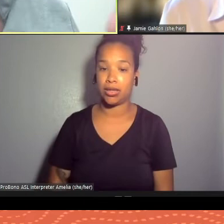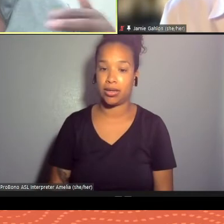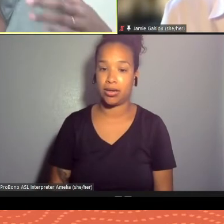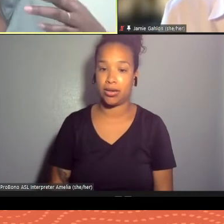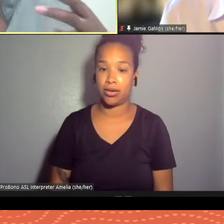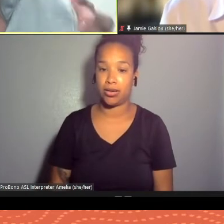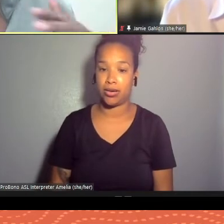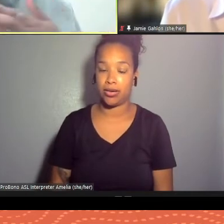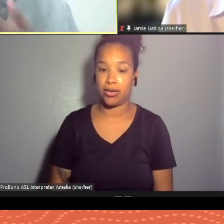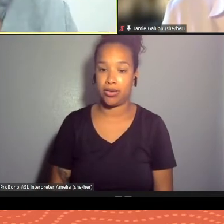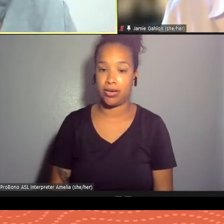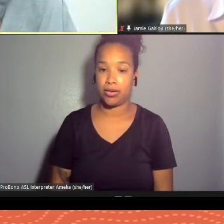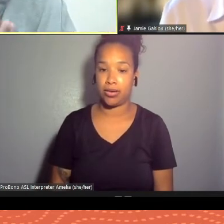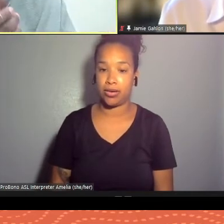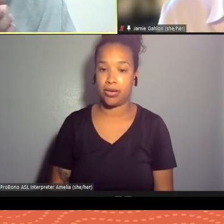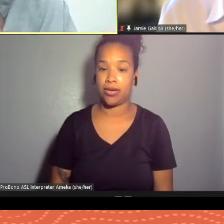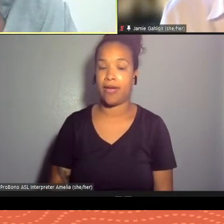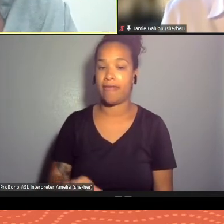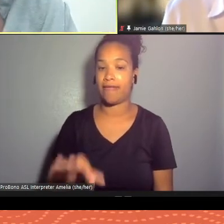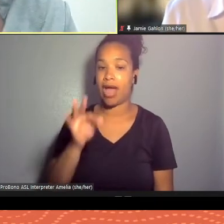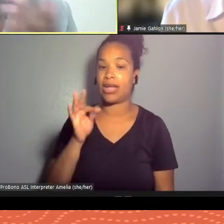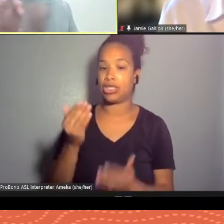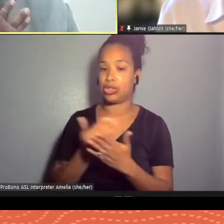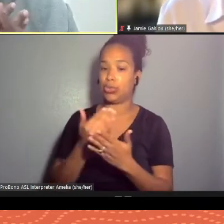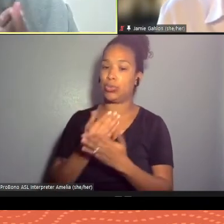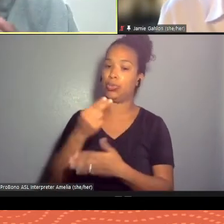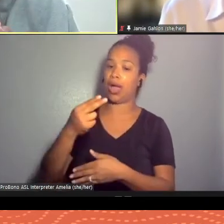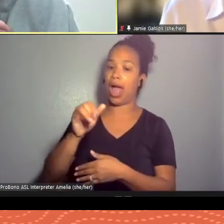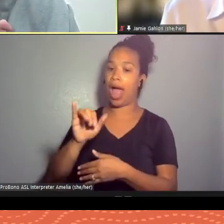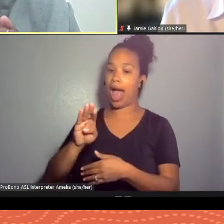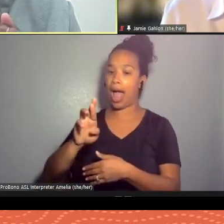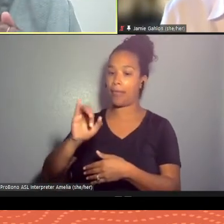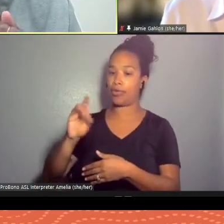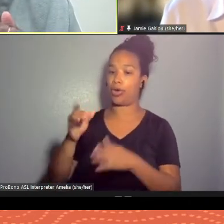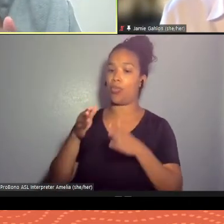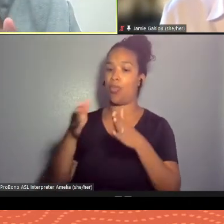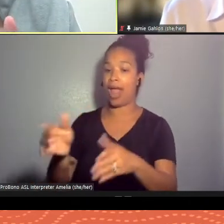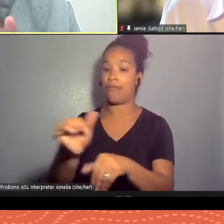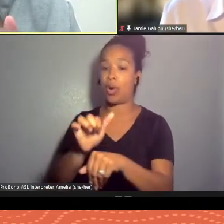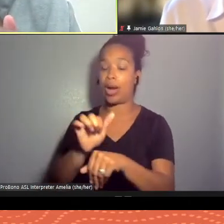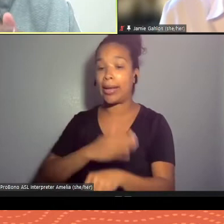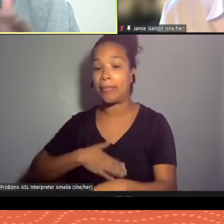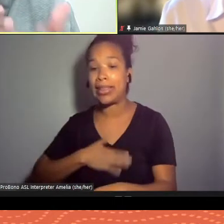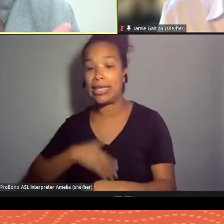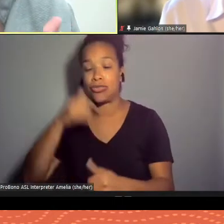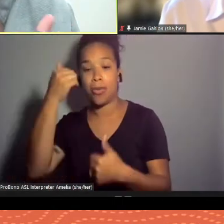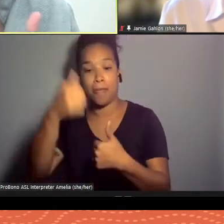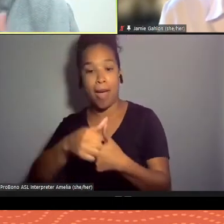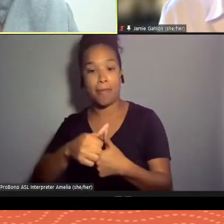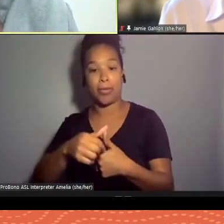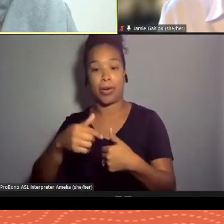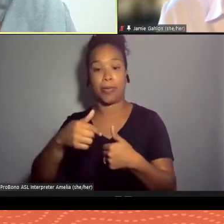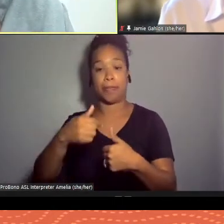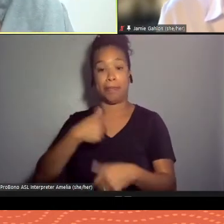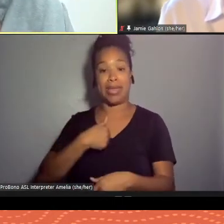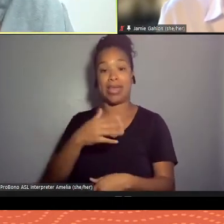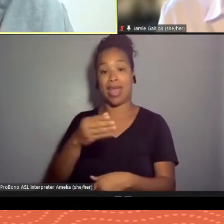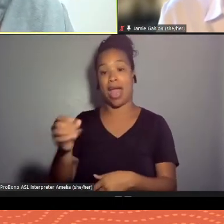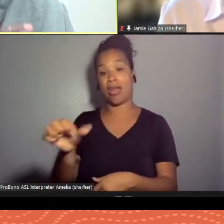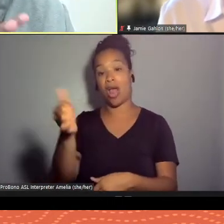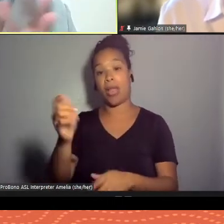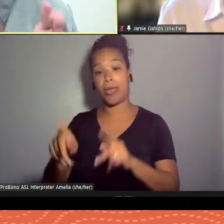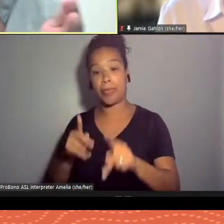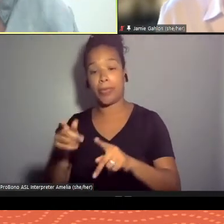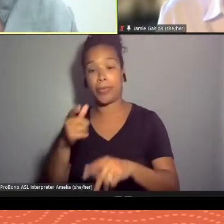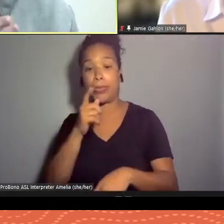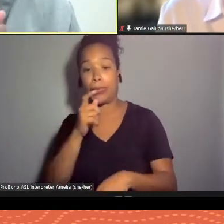and finding this hybrid way of working, to remember not just me, but other folks who were doing anti-racism work, that